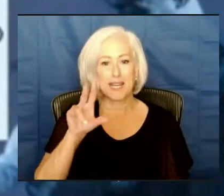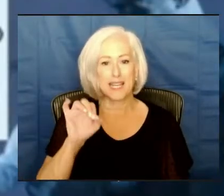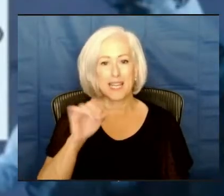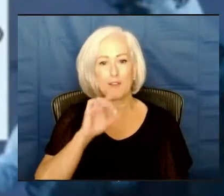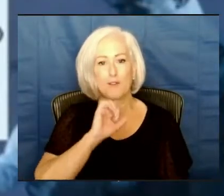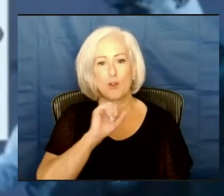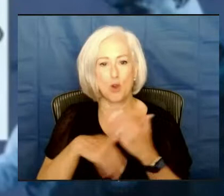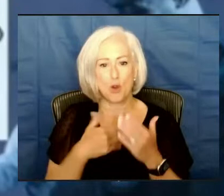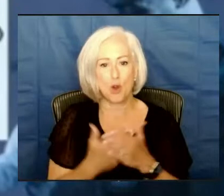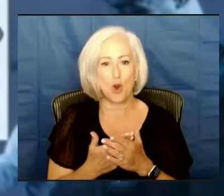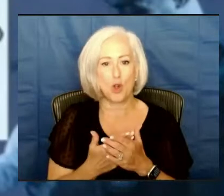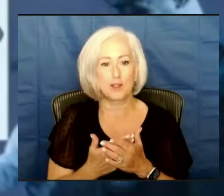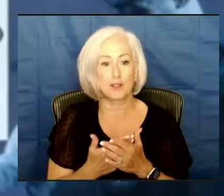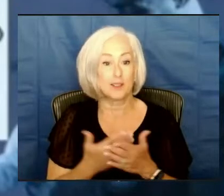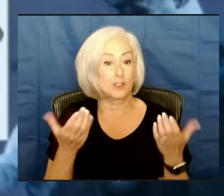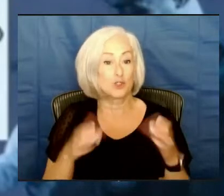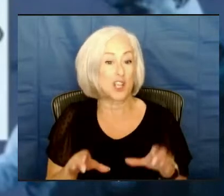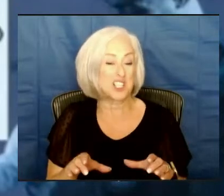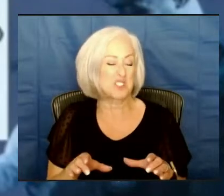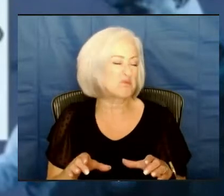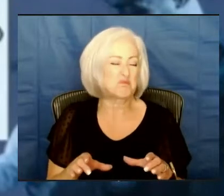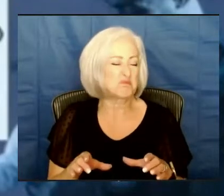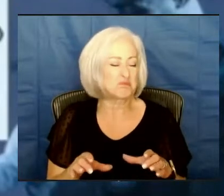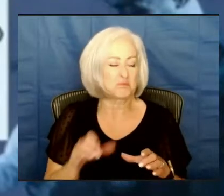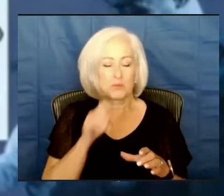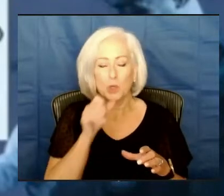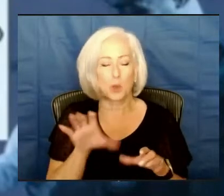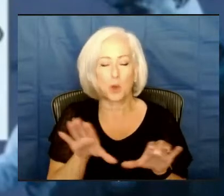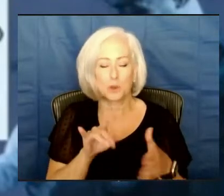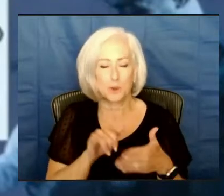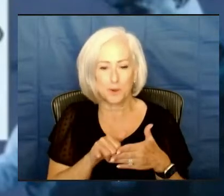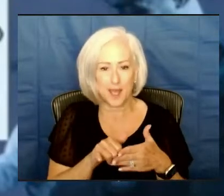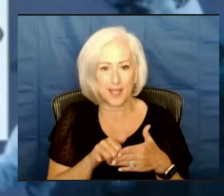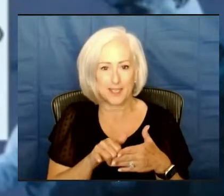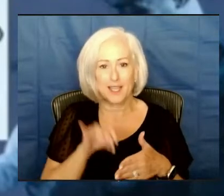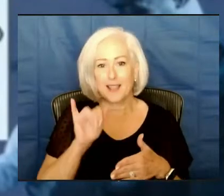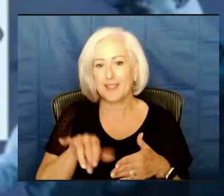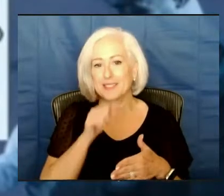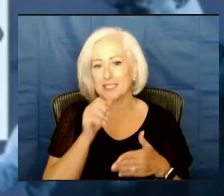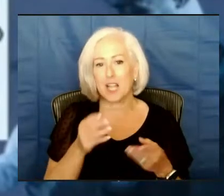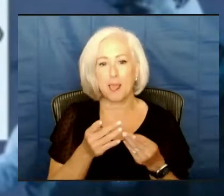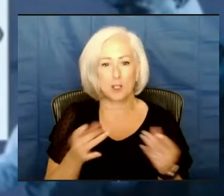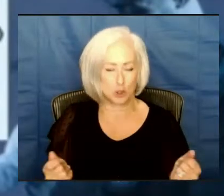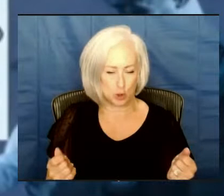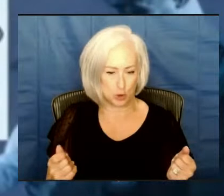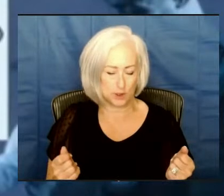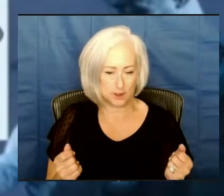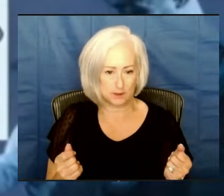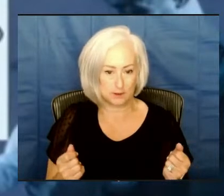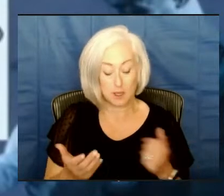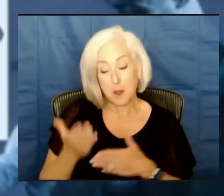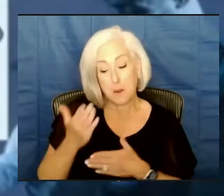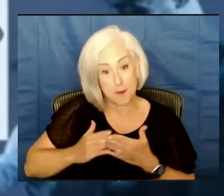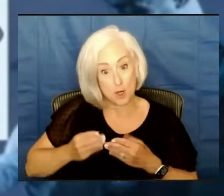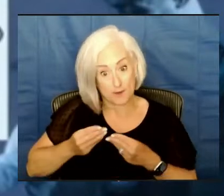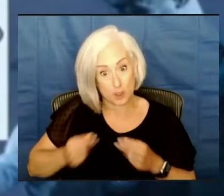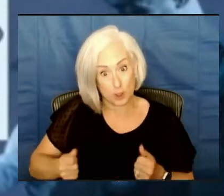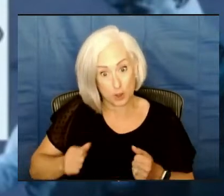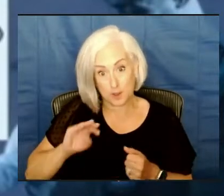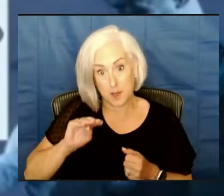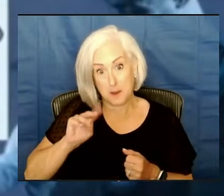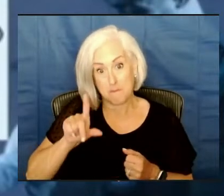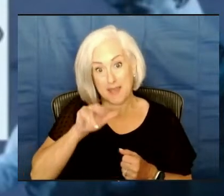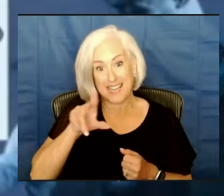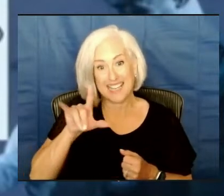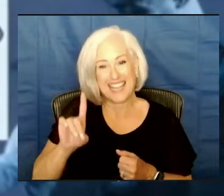likely not going to get there. So I don't think that is our solution. I think part of our solution is Medicaid expansion in our